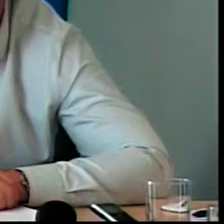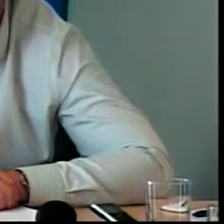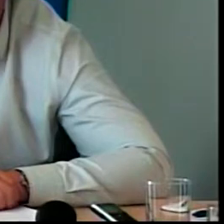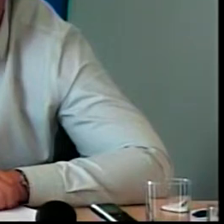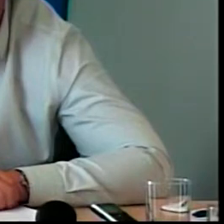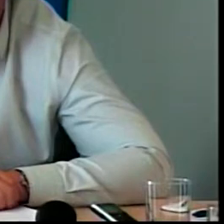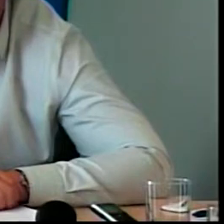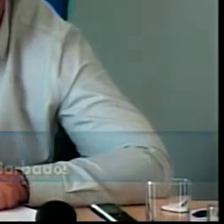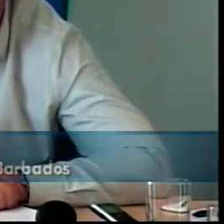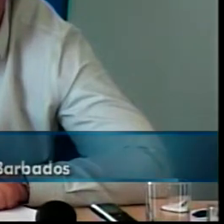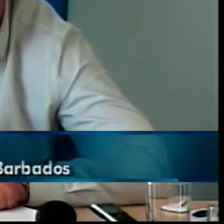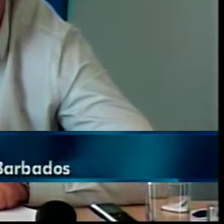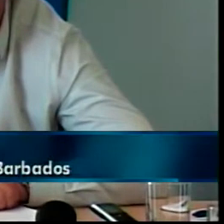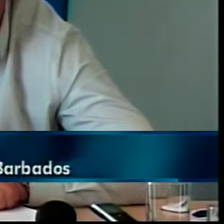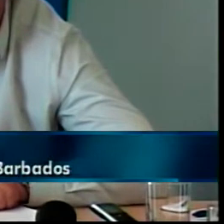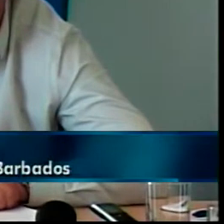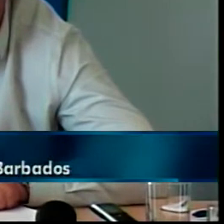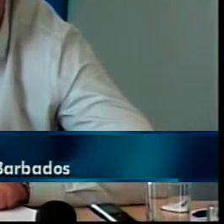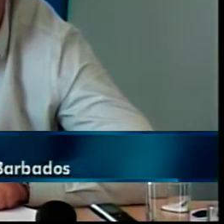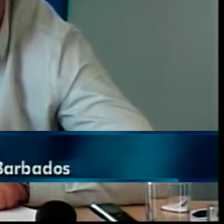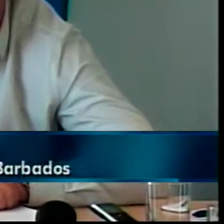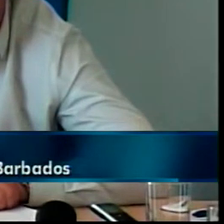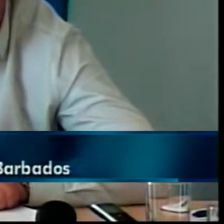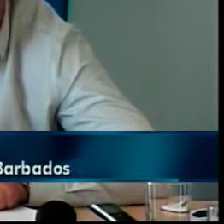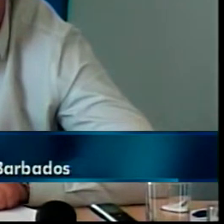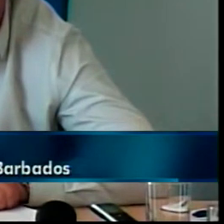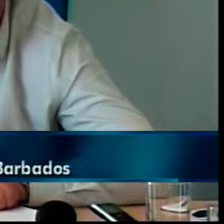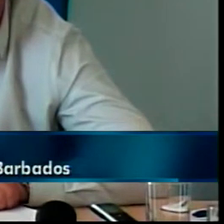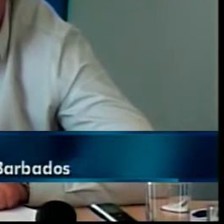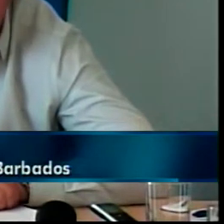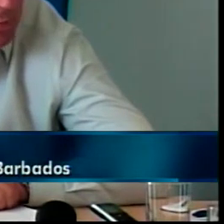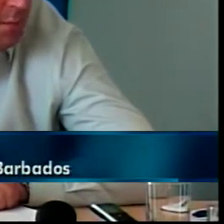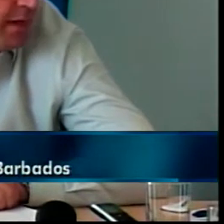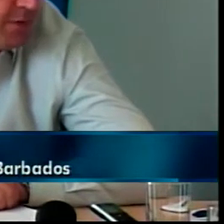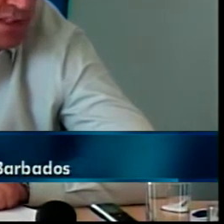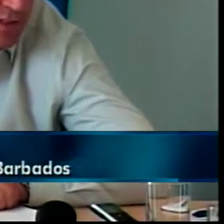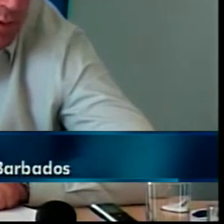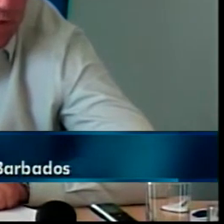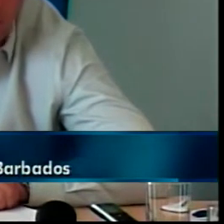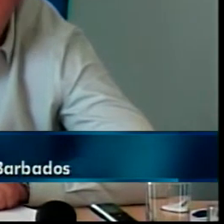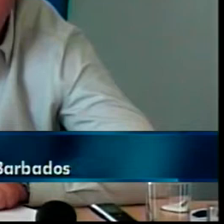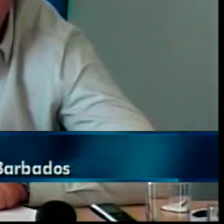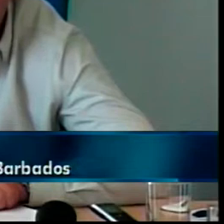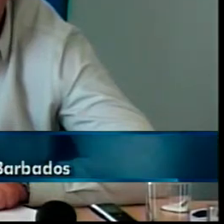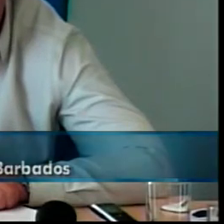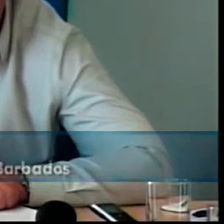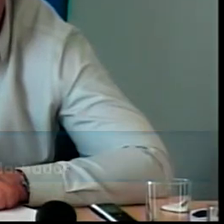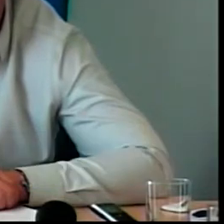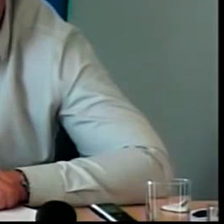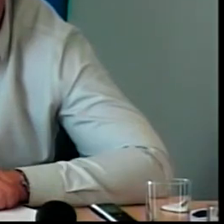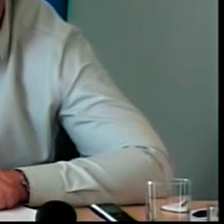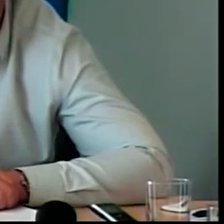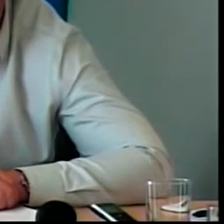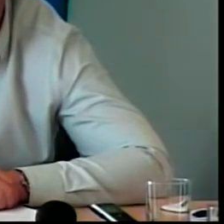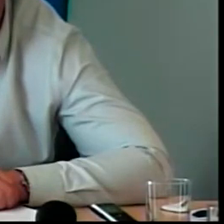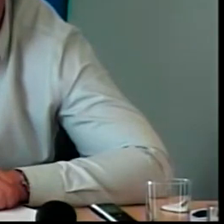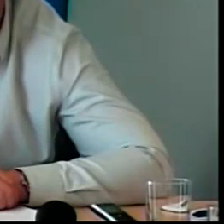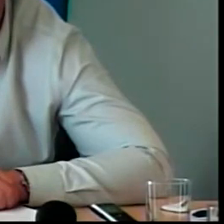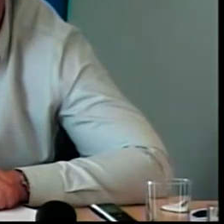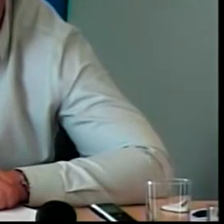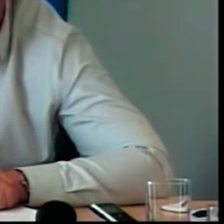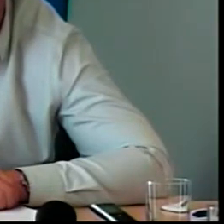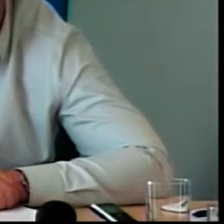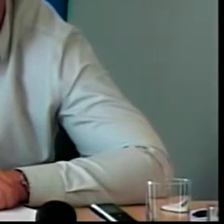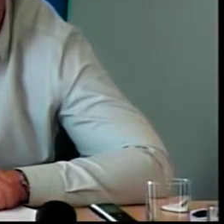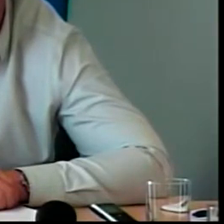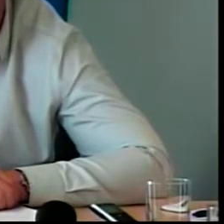people were not affected at all. Some were affected for a day or two. Some were affected for maximum, I believe, was 6 weeks. So we felt that was a fair and reasonable position,